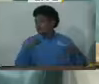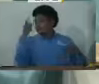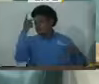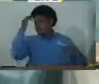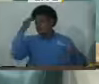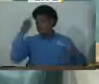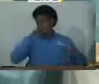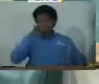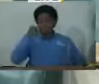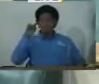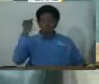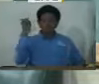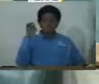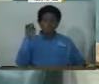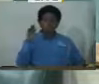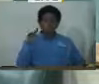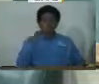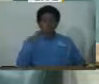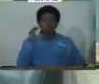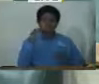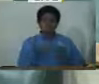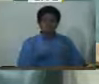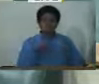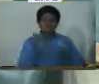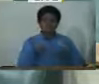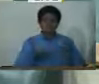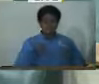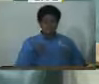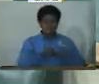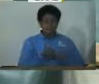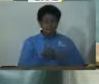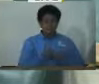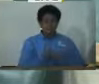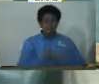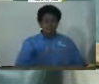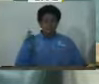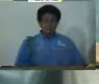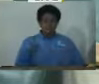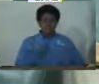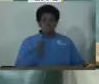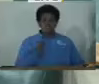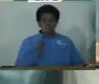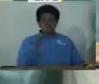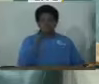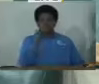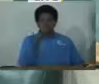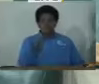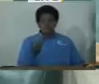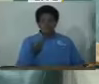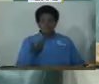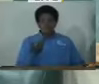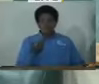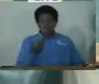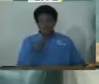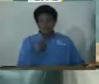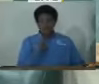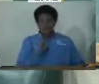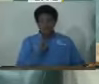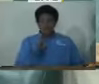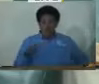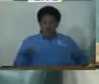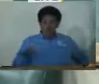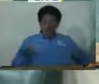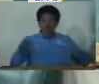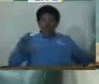creature of procedure and process. I am not at large to act and